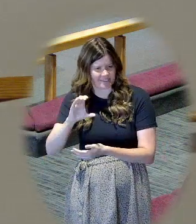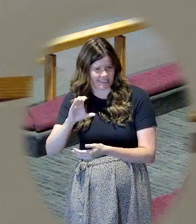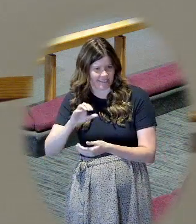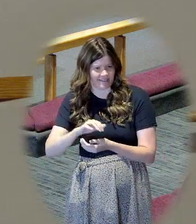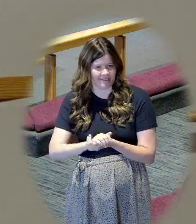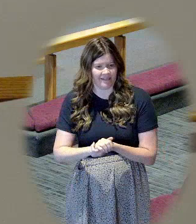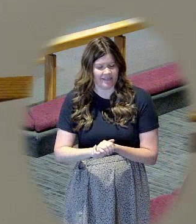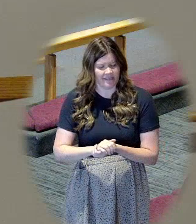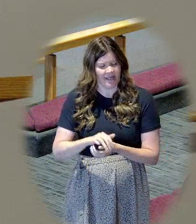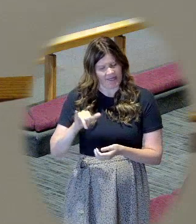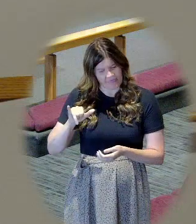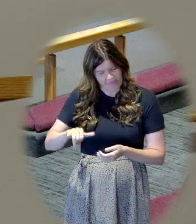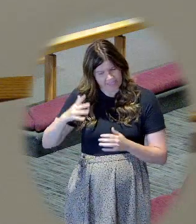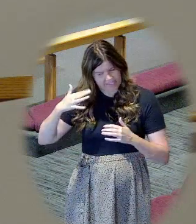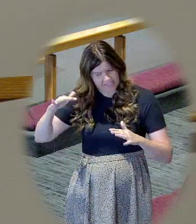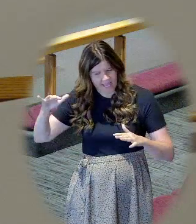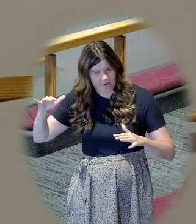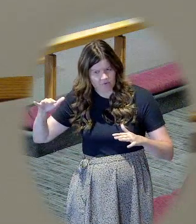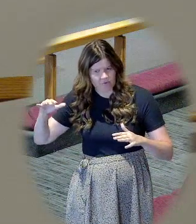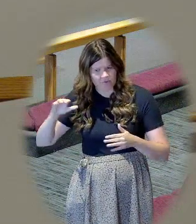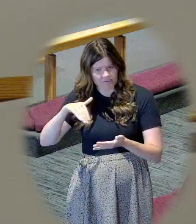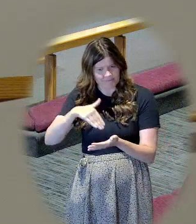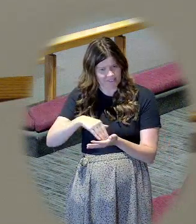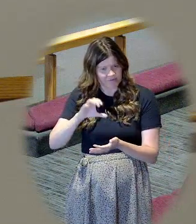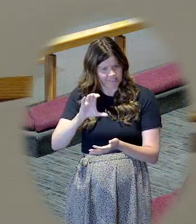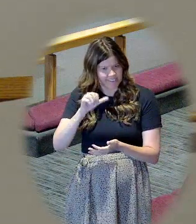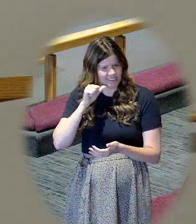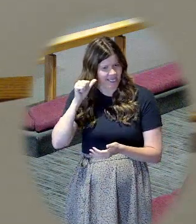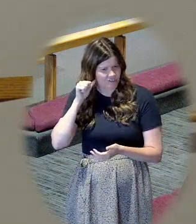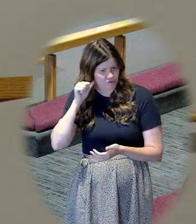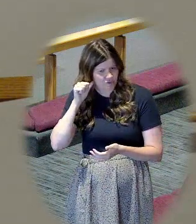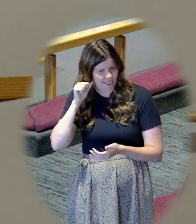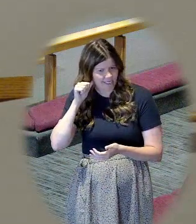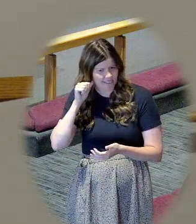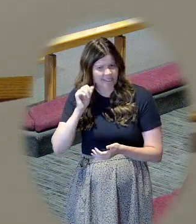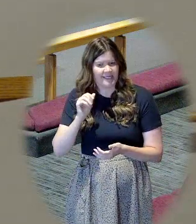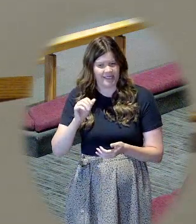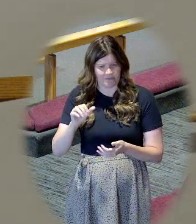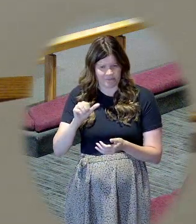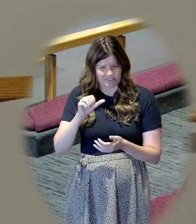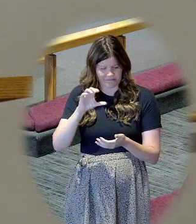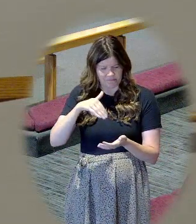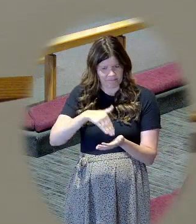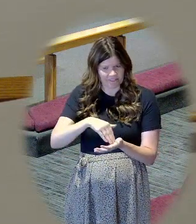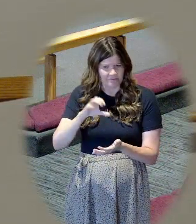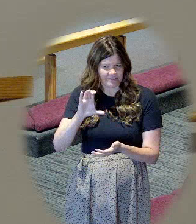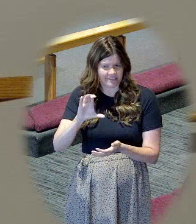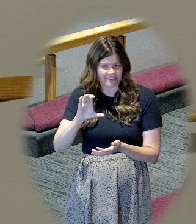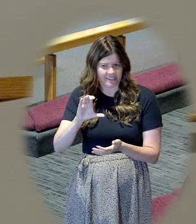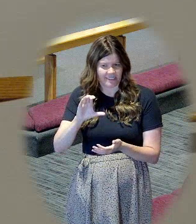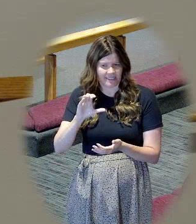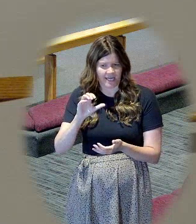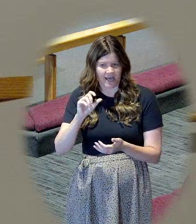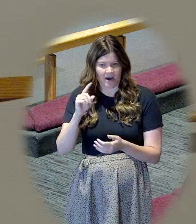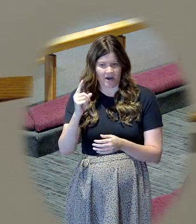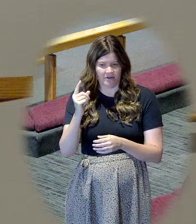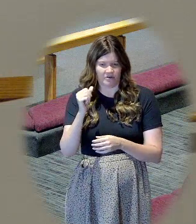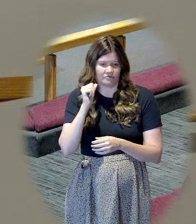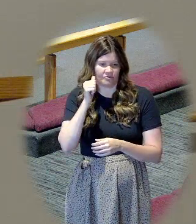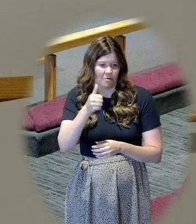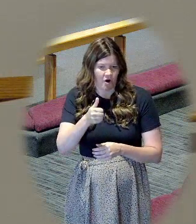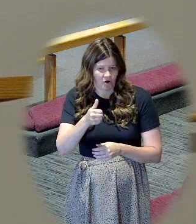It was middle C yesterday. It'll be middle C again tomorrow. It'll be middle C